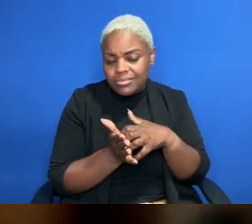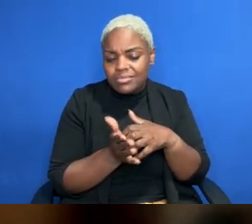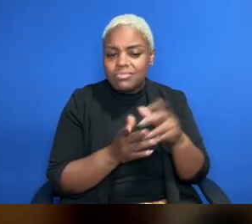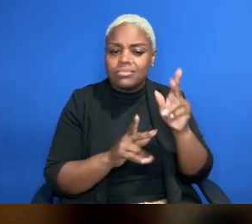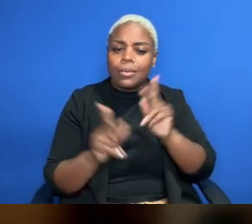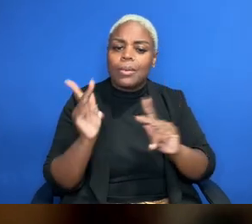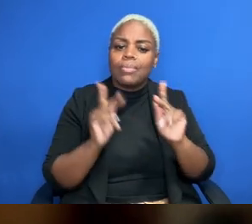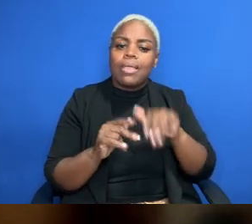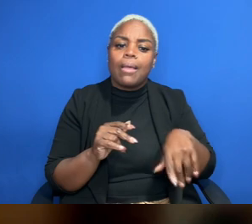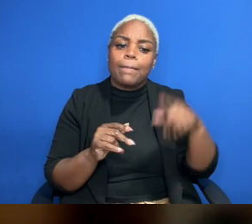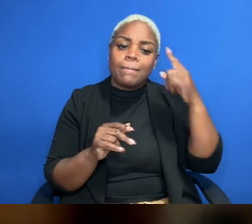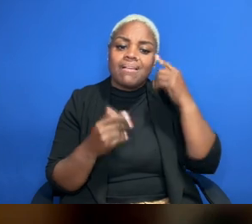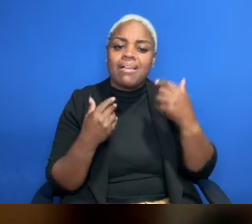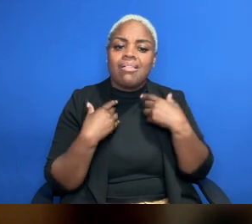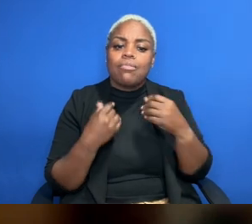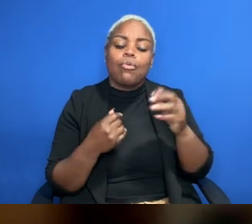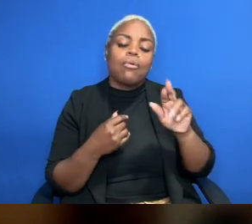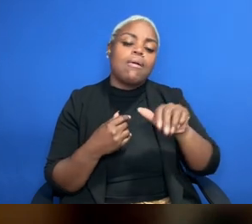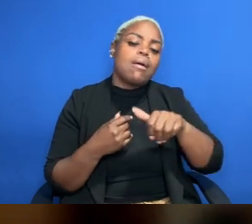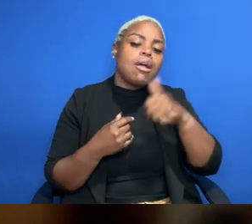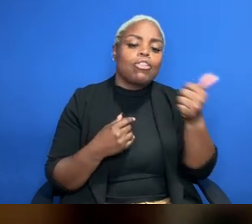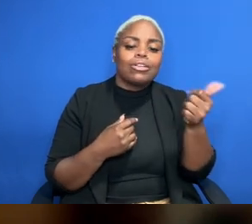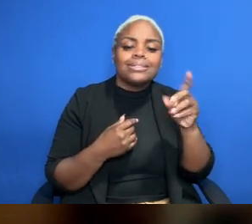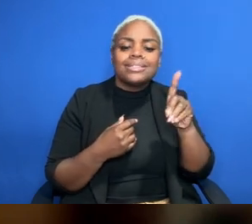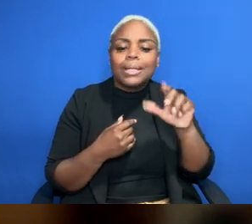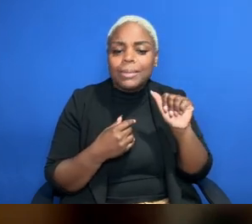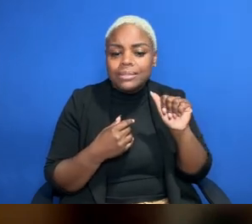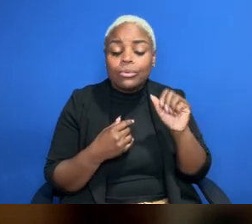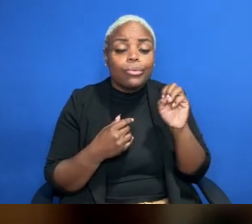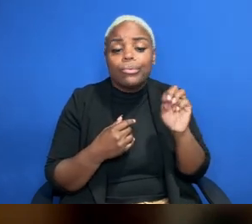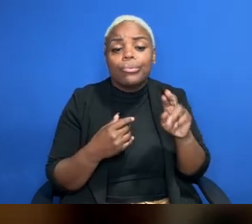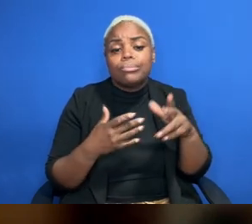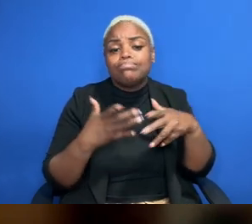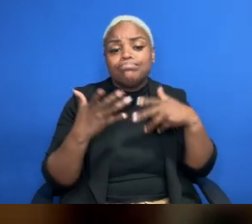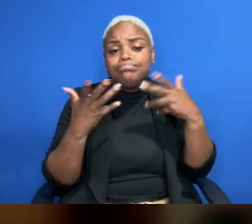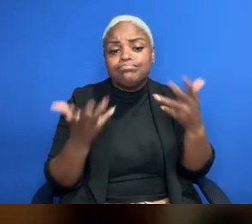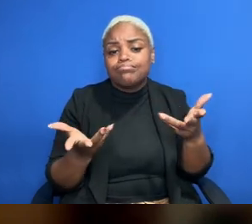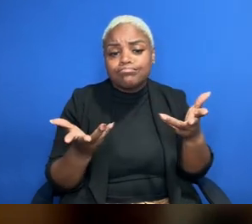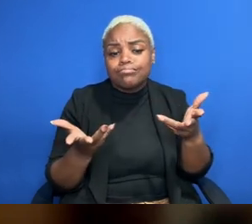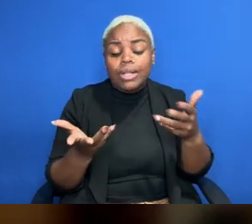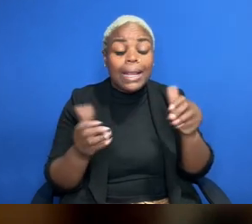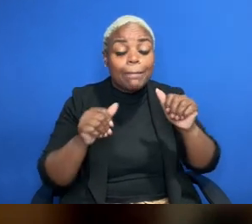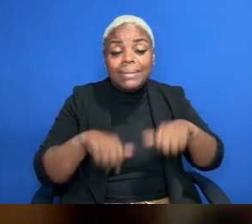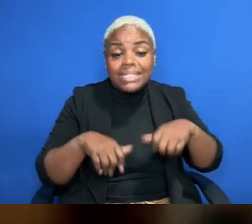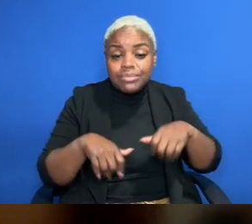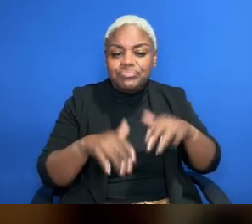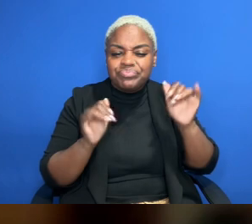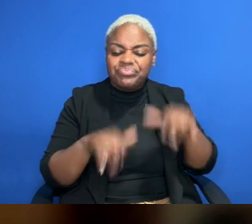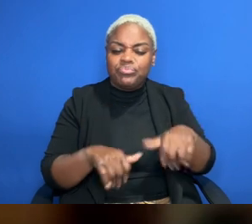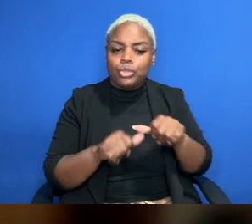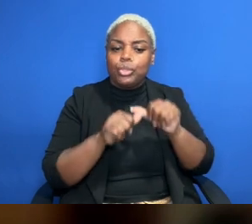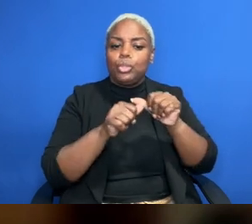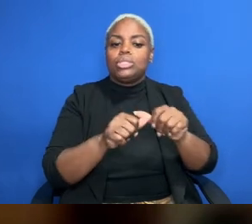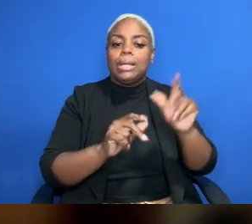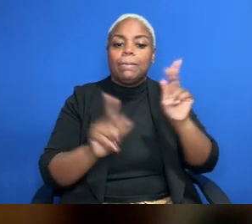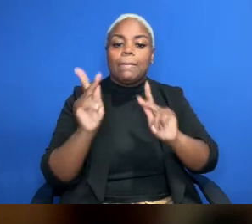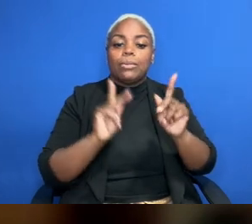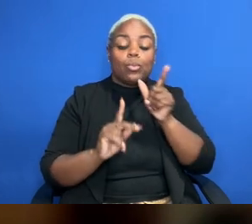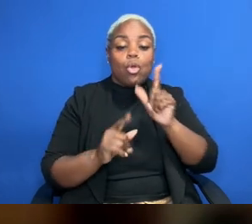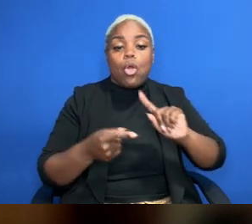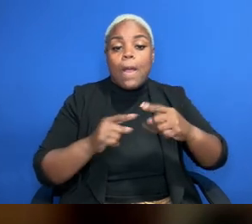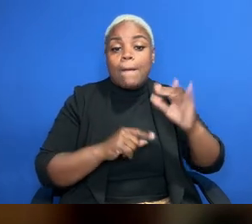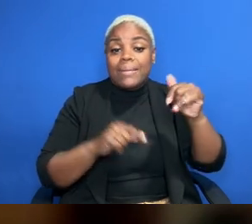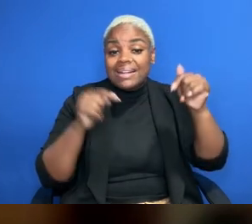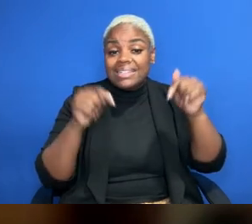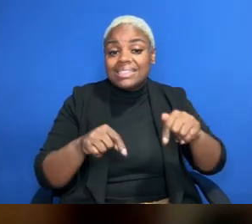most vulnerable of populations across that have mental health and other disabilities or abilities continue to be